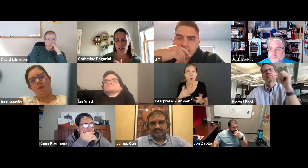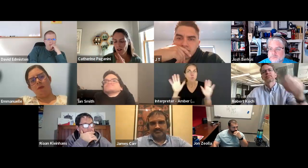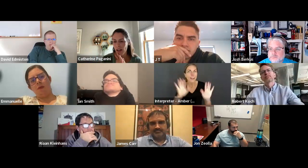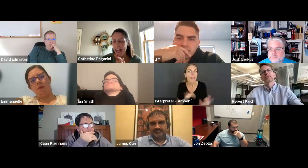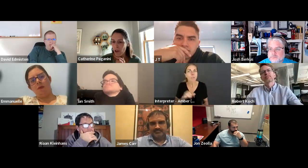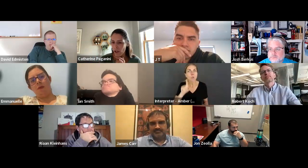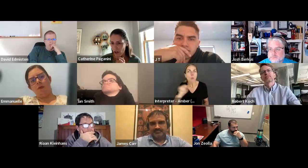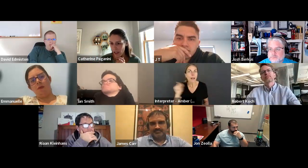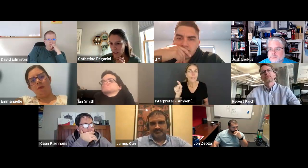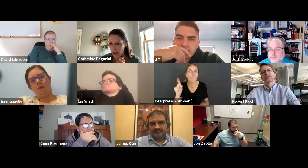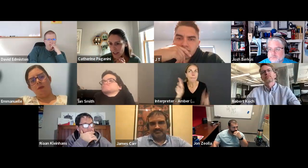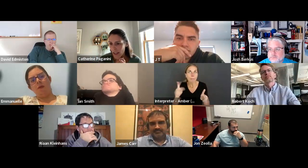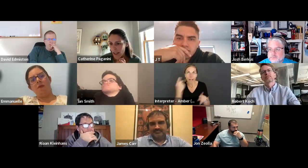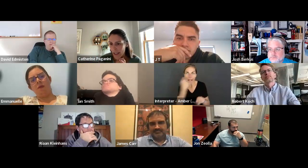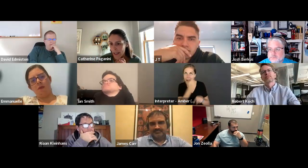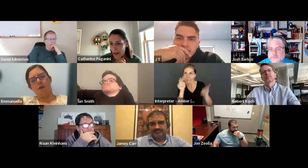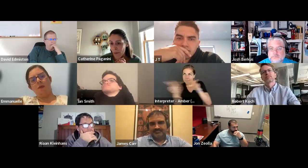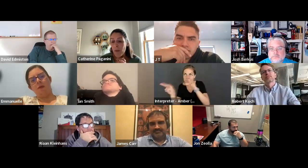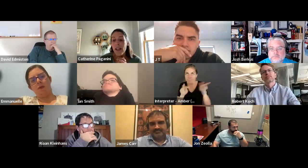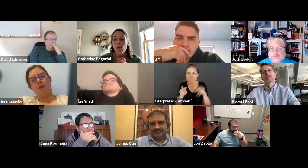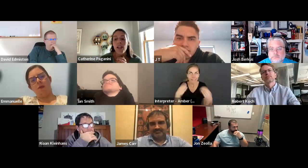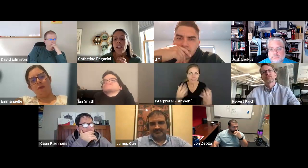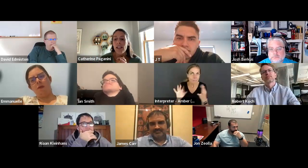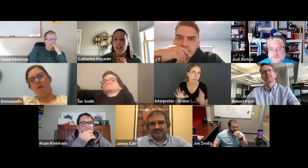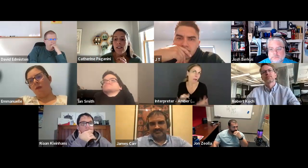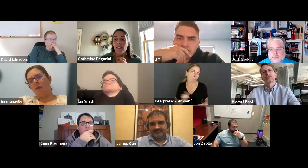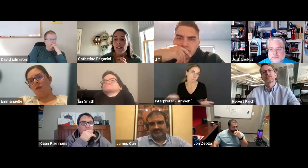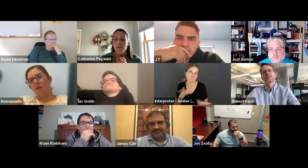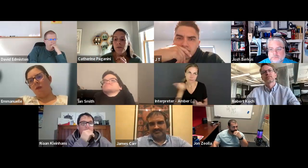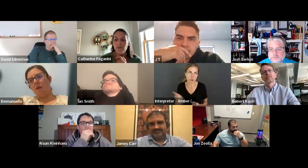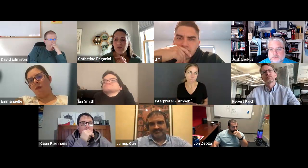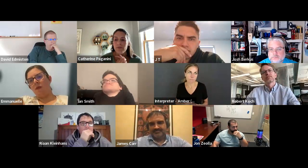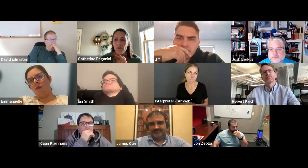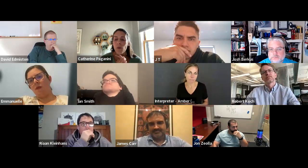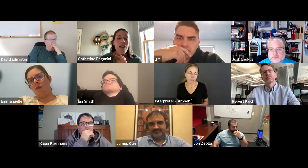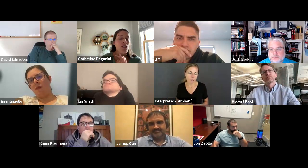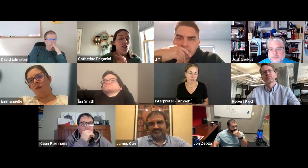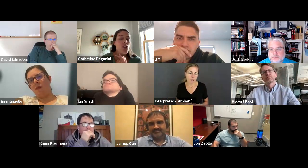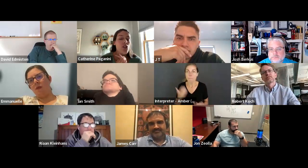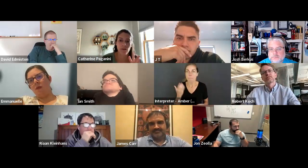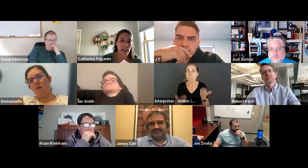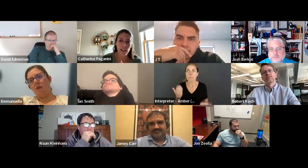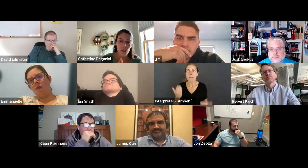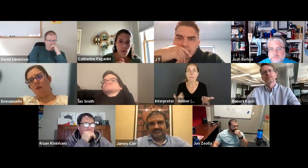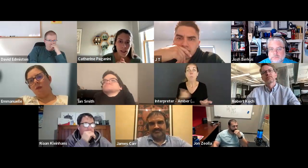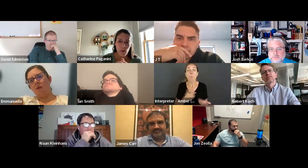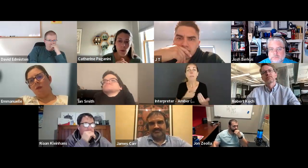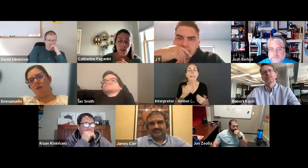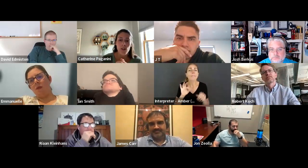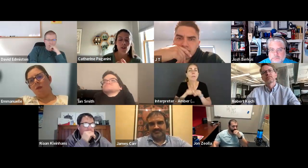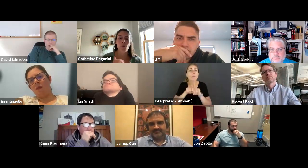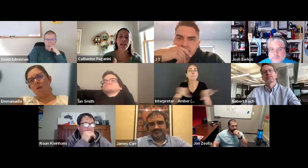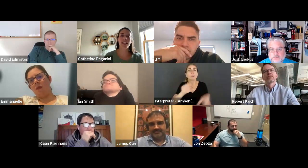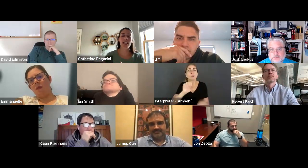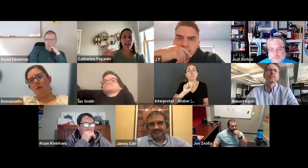more eyeballs on it. Maybe we need, we have a survey, right? Or something that we